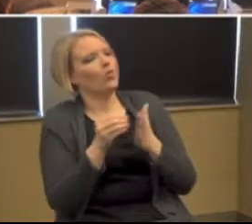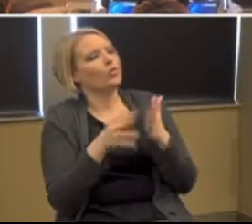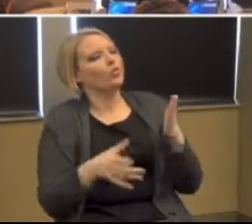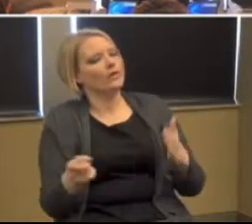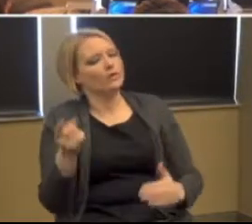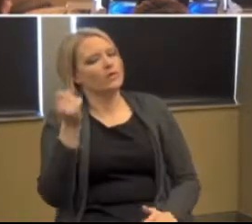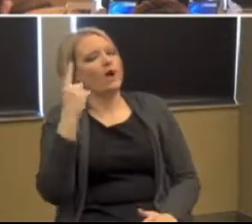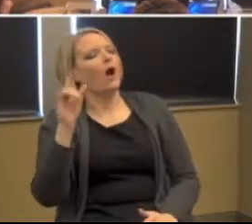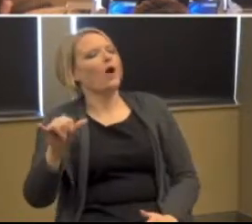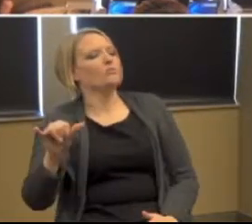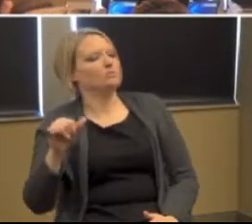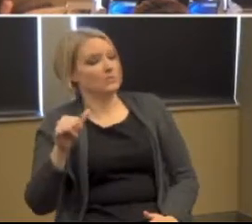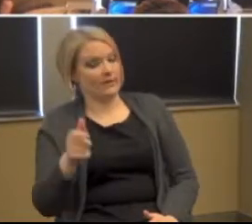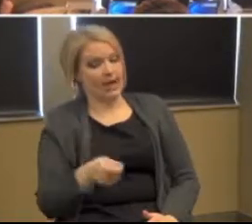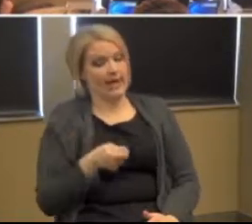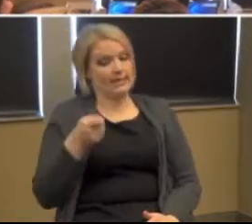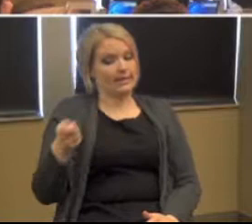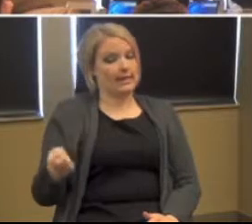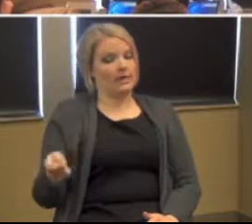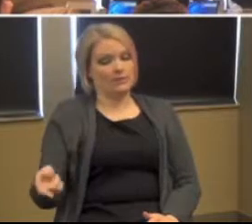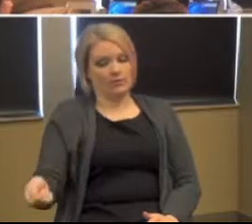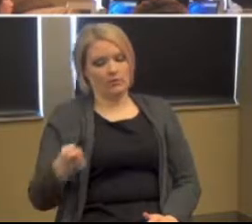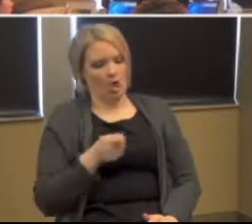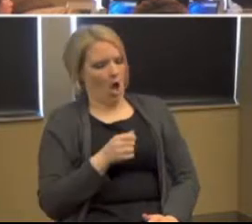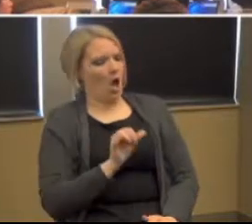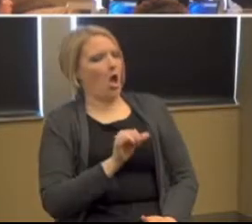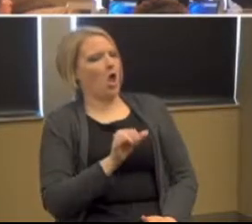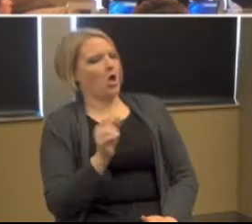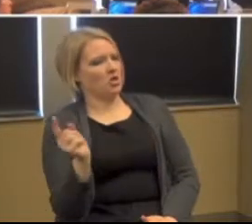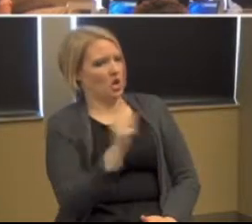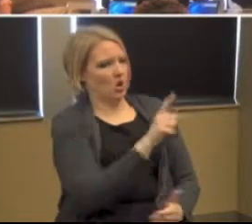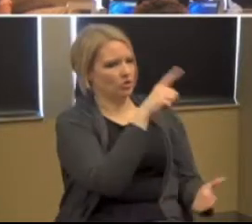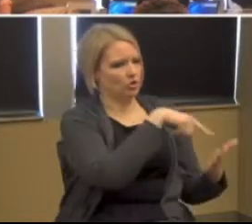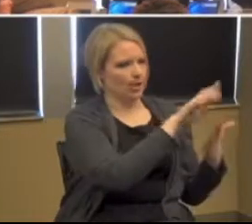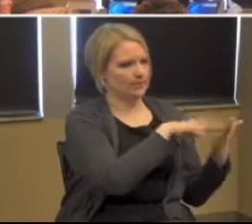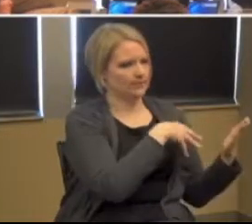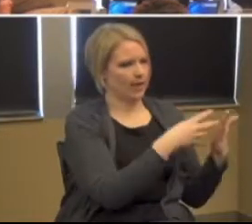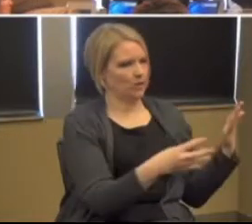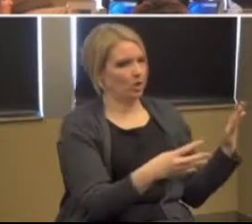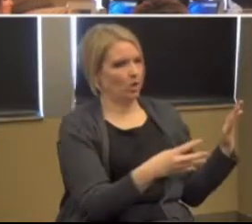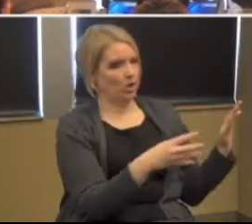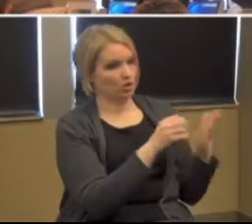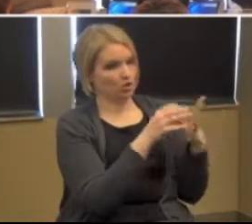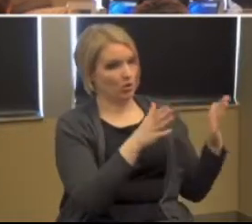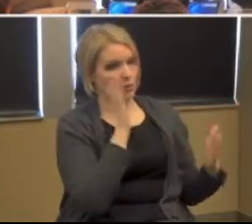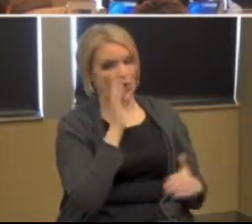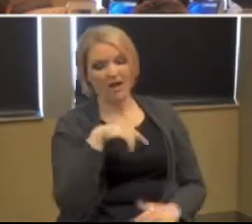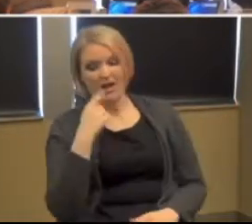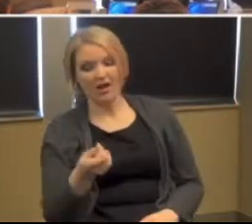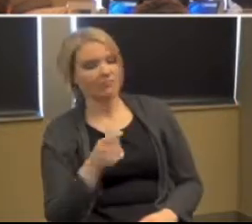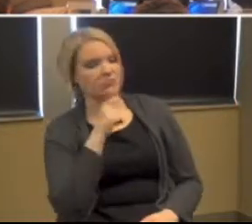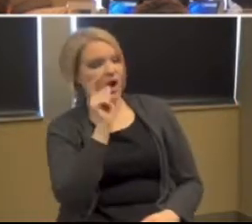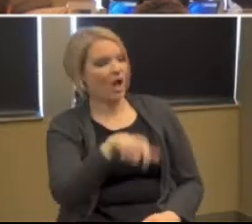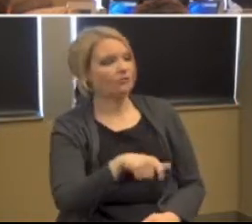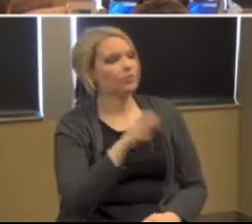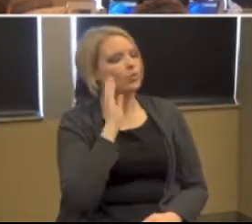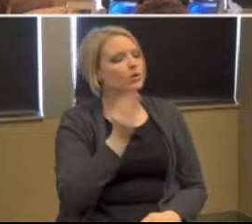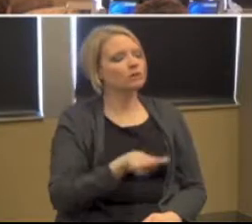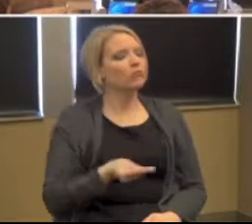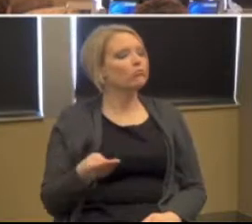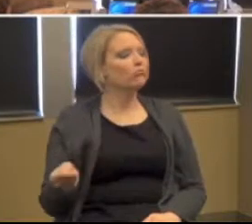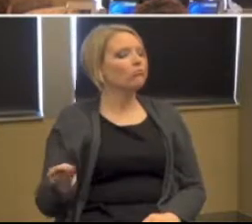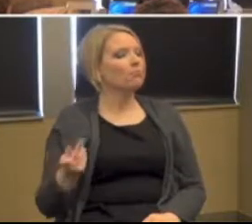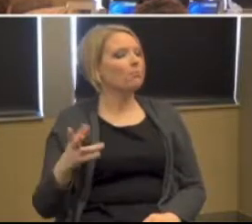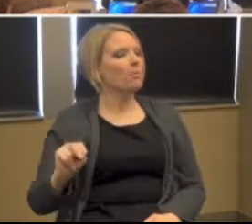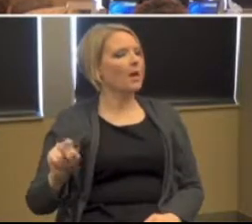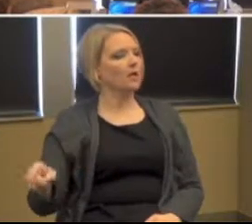that they needed to check their schedule. So as the teacher might be saying to check your schedule, she would walk up to the student and just hand them the pen, and